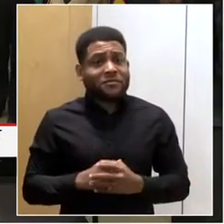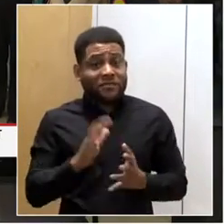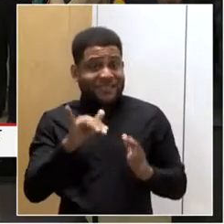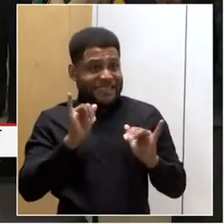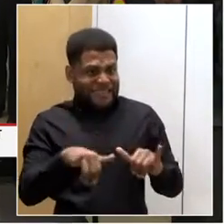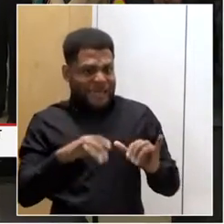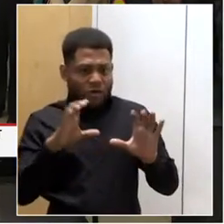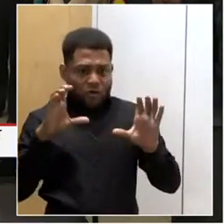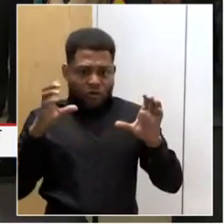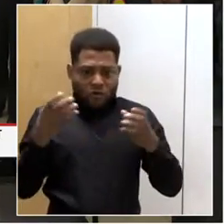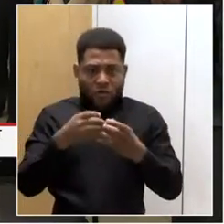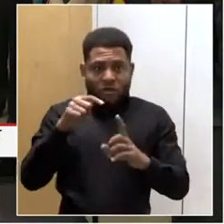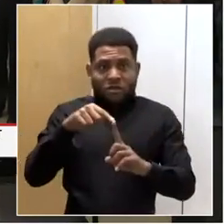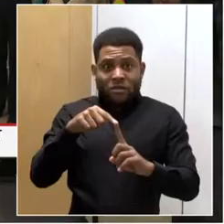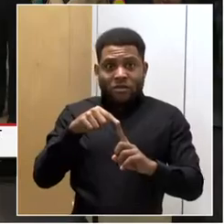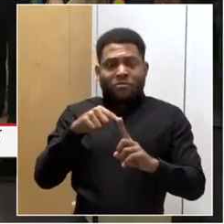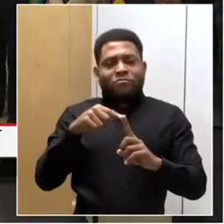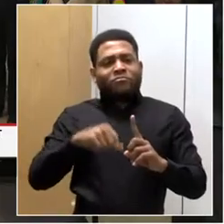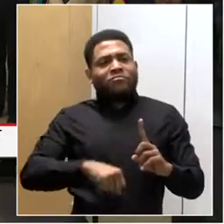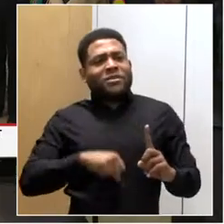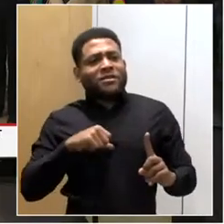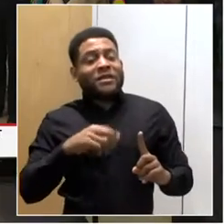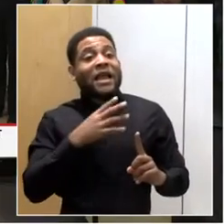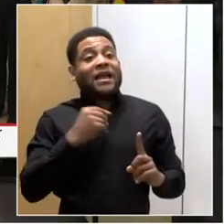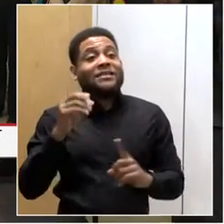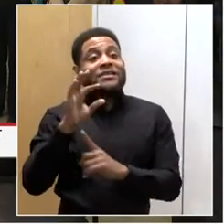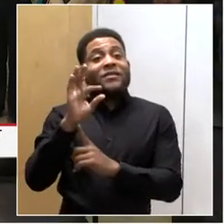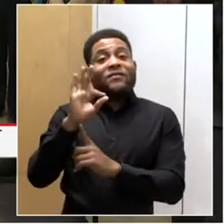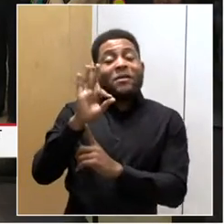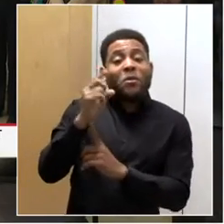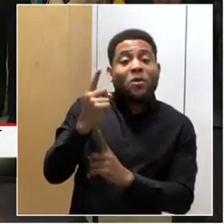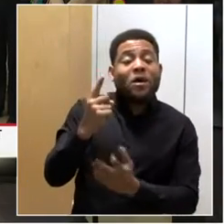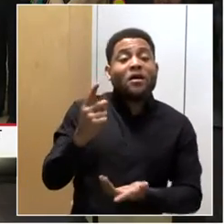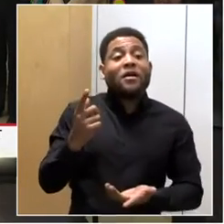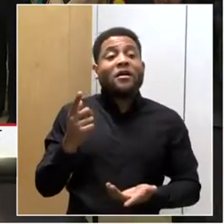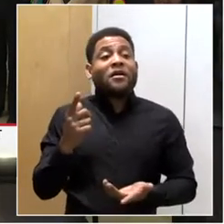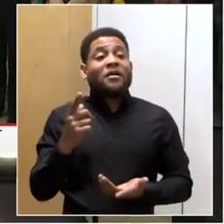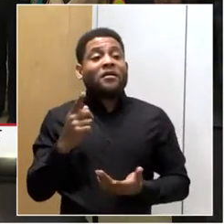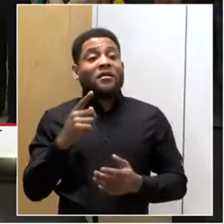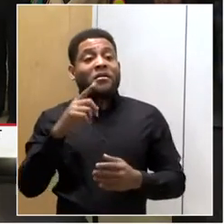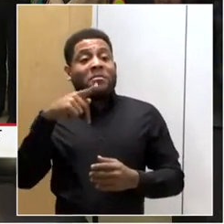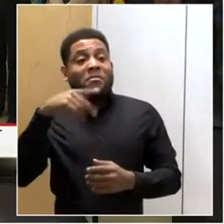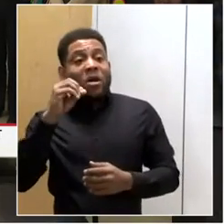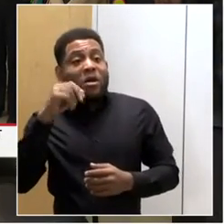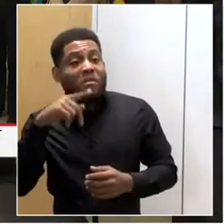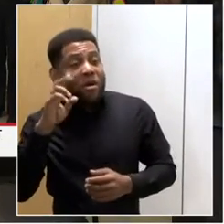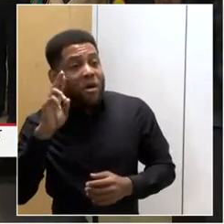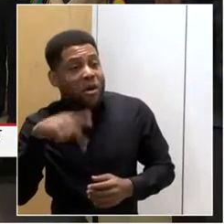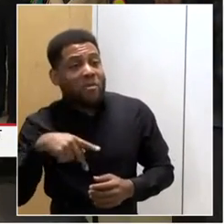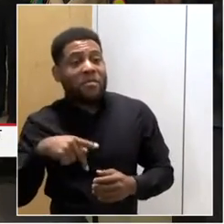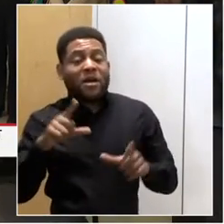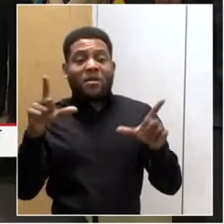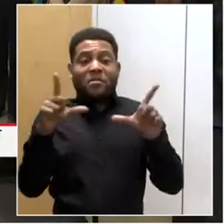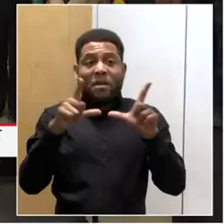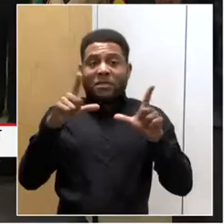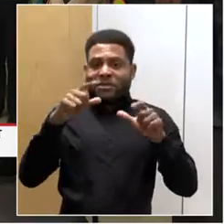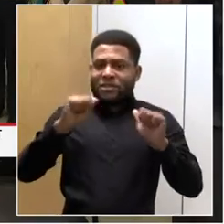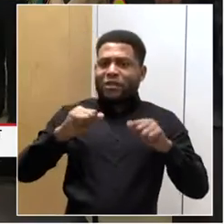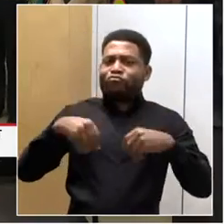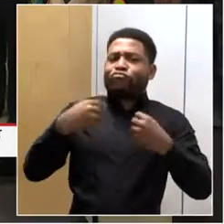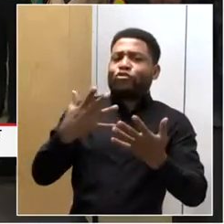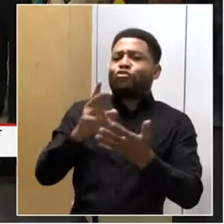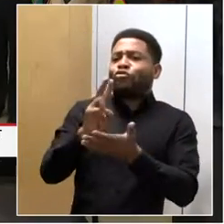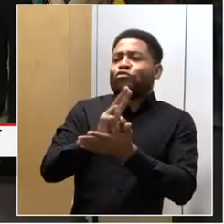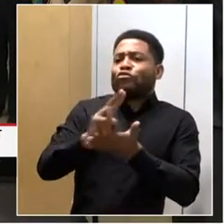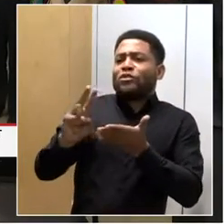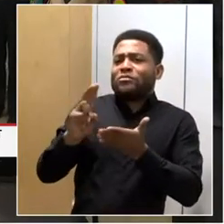the Formula One, the pop-up permit that can be delivered in 2 weeks, and the opportunity